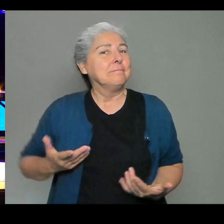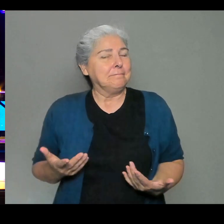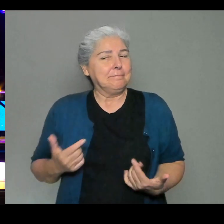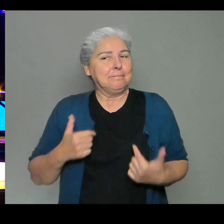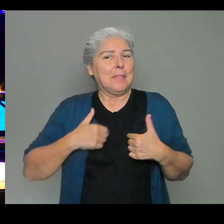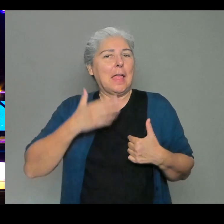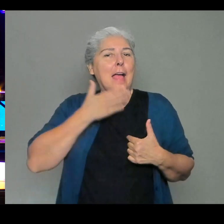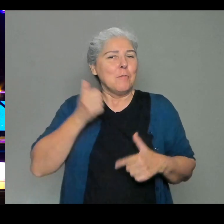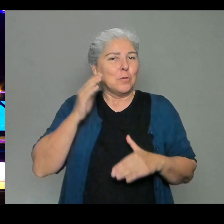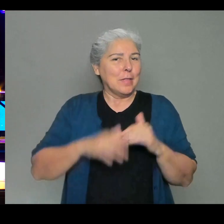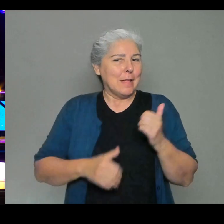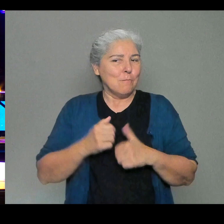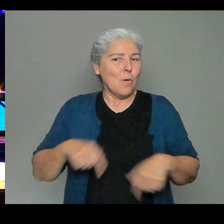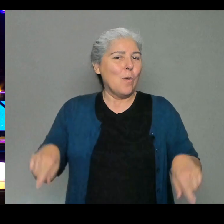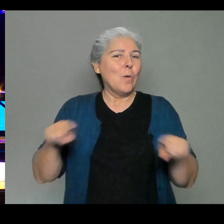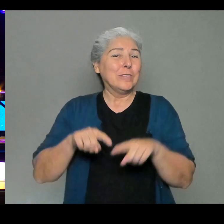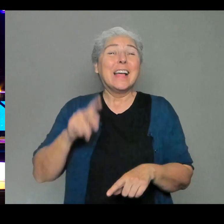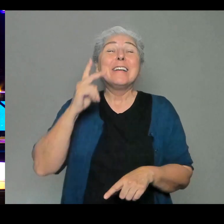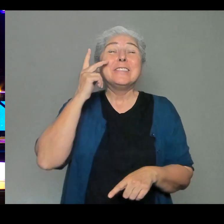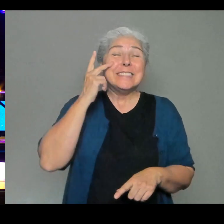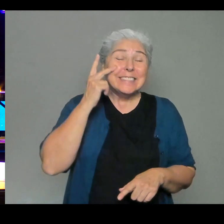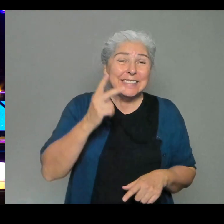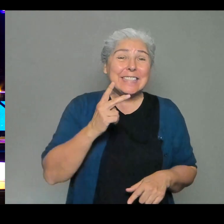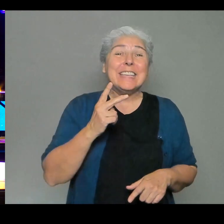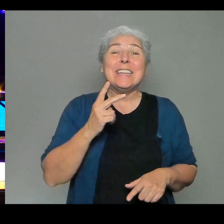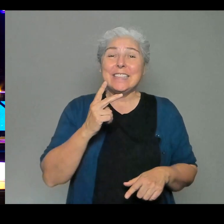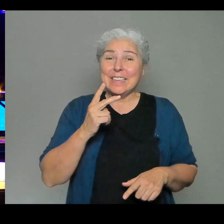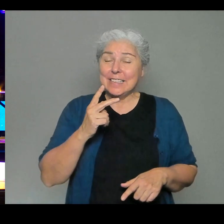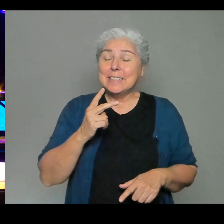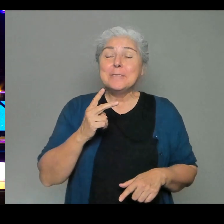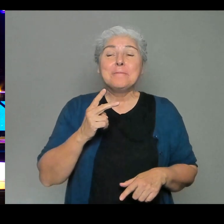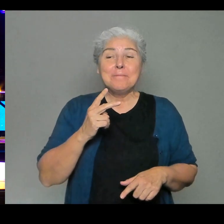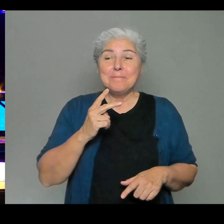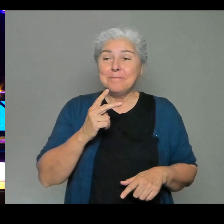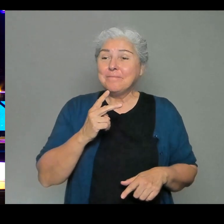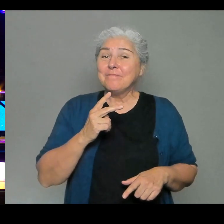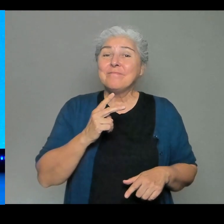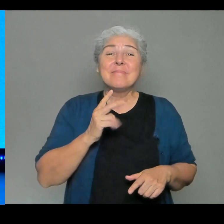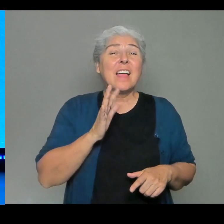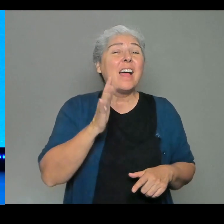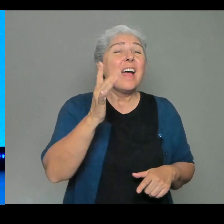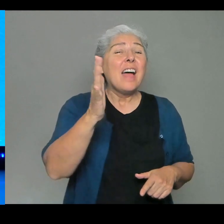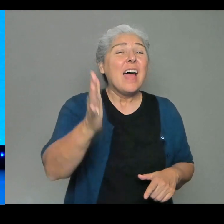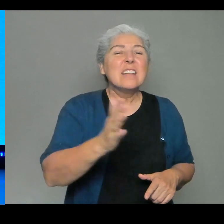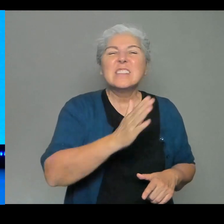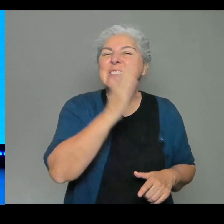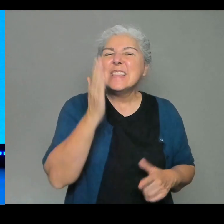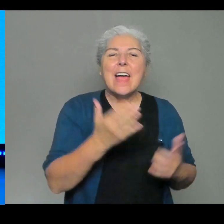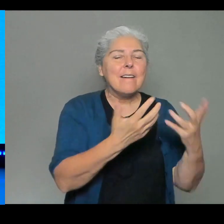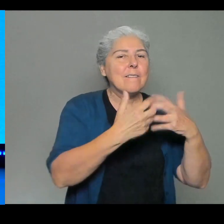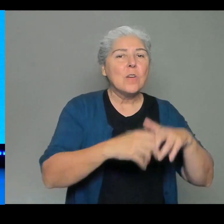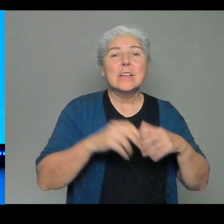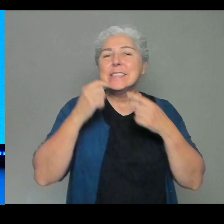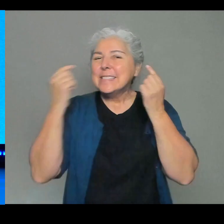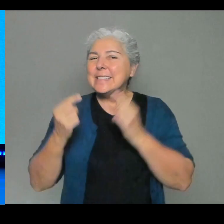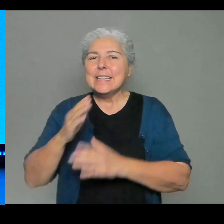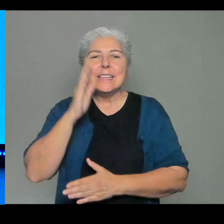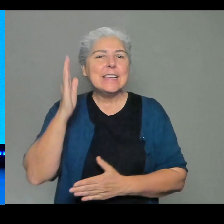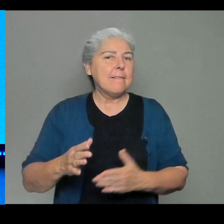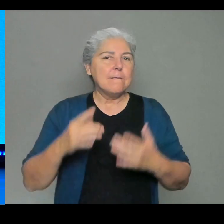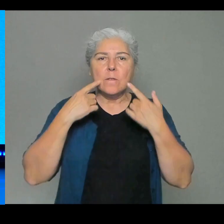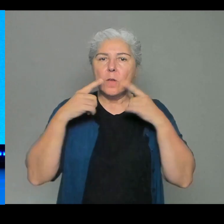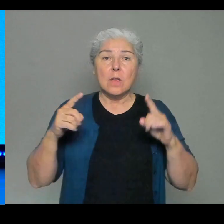Not yet. I'm older than most of y'all, so I've seen it. It never works out. Sin